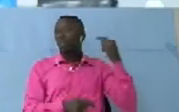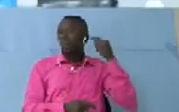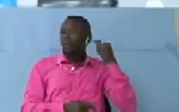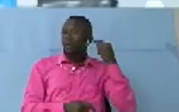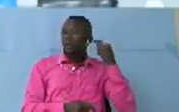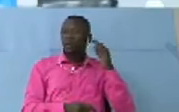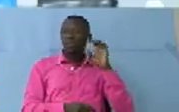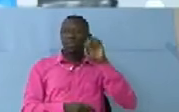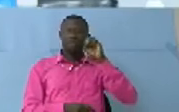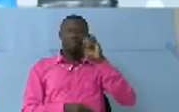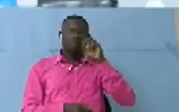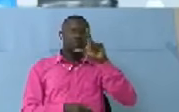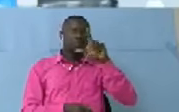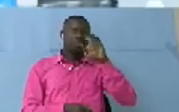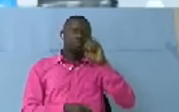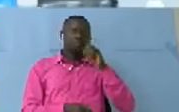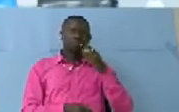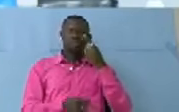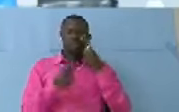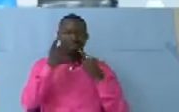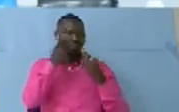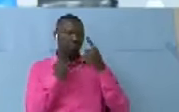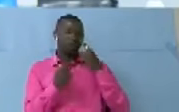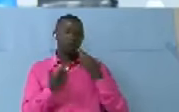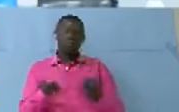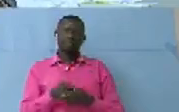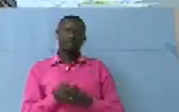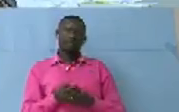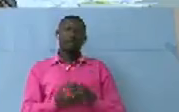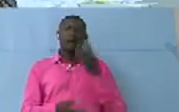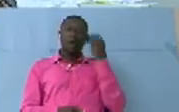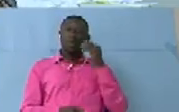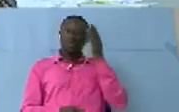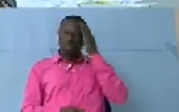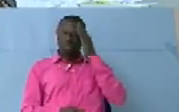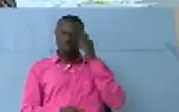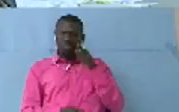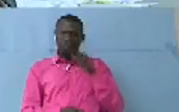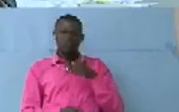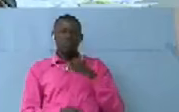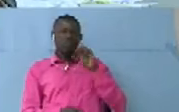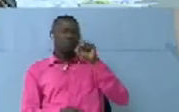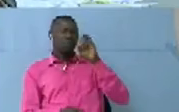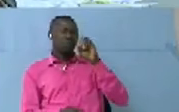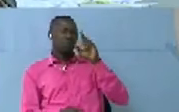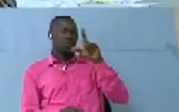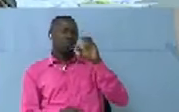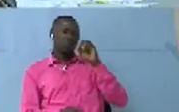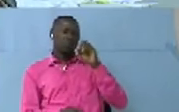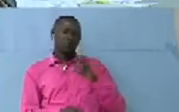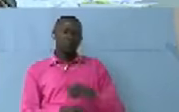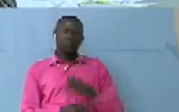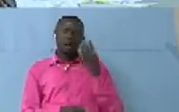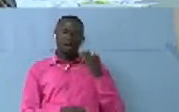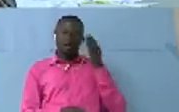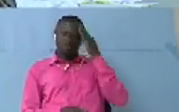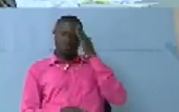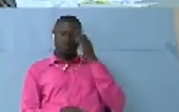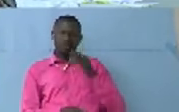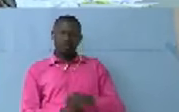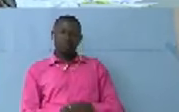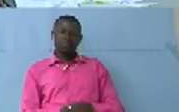we had solo cry. How do you know it was solo cry? Yeah, no, me had you solo kumbo ka. Na kamo sutiyele,